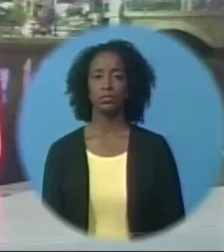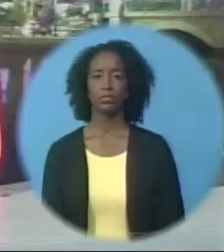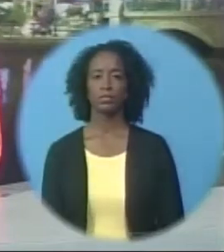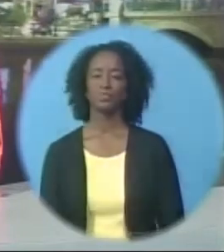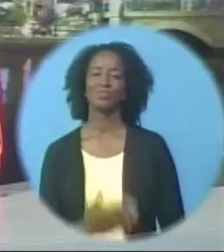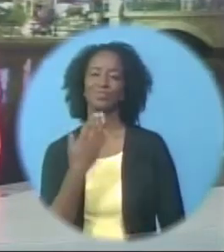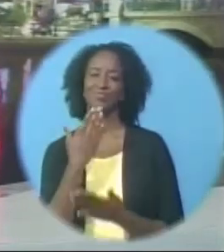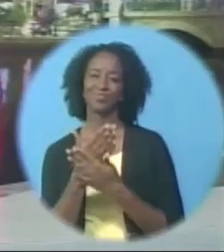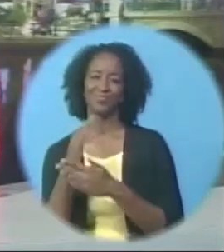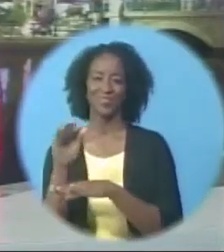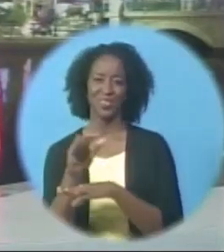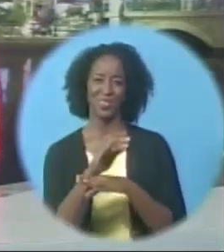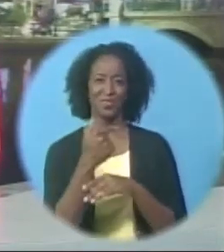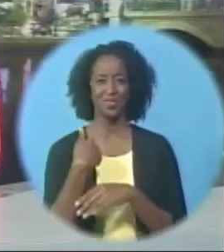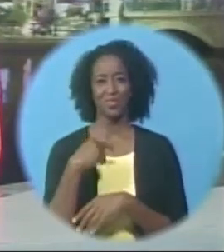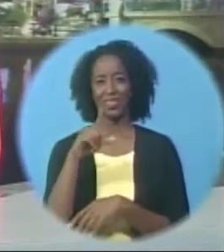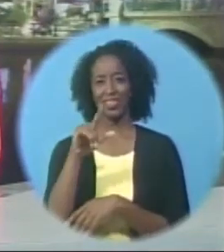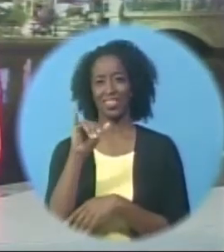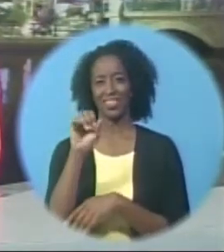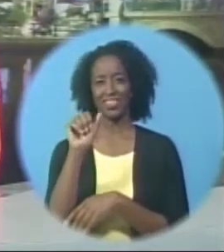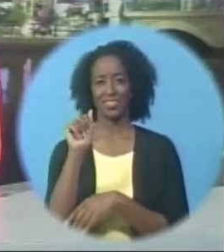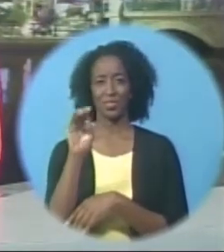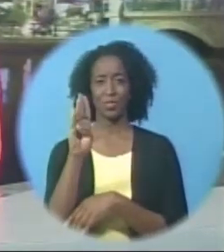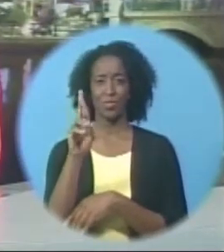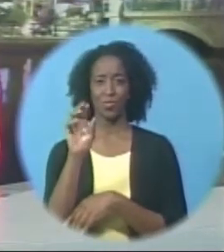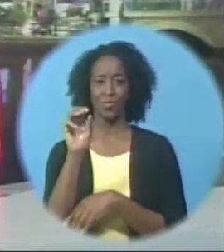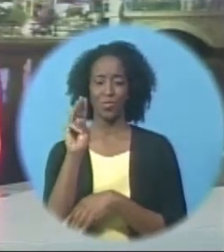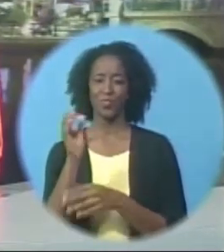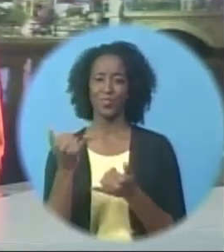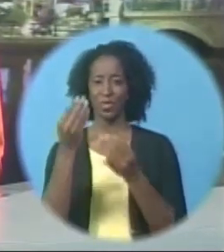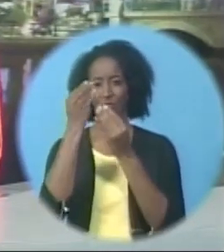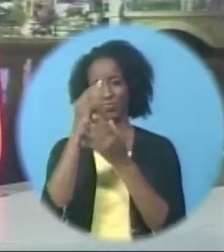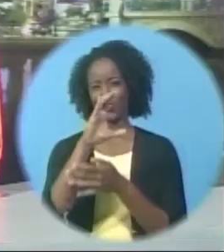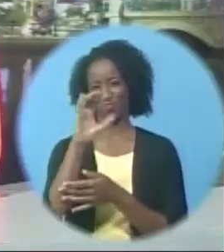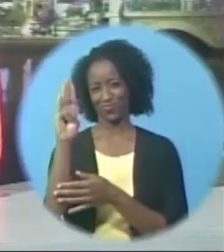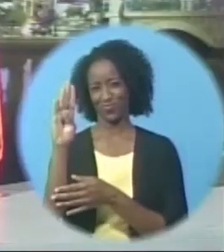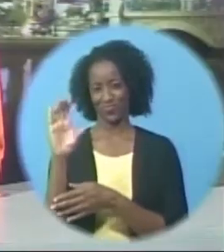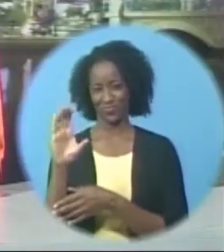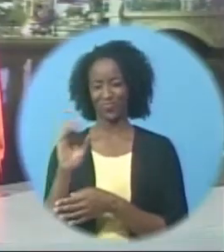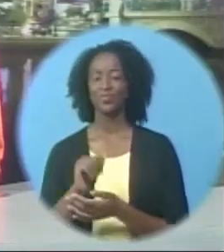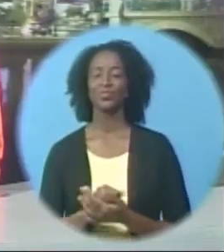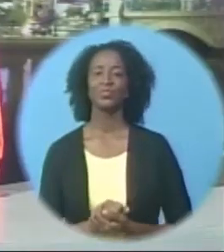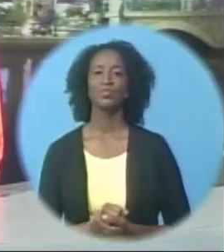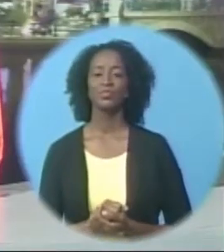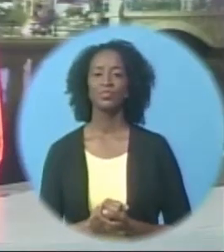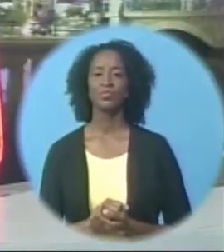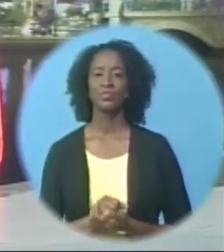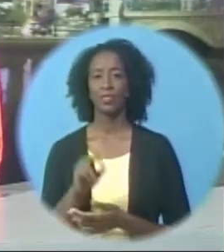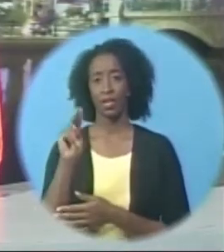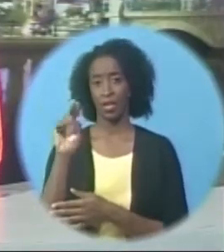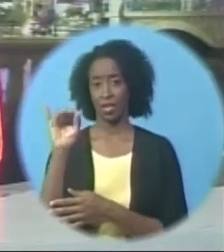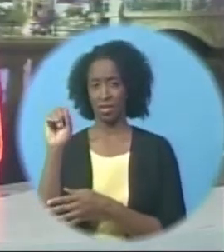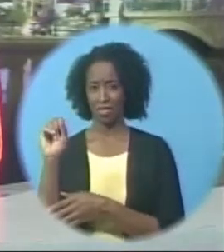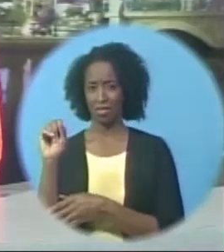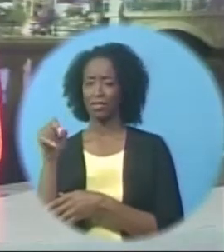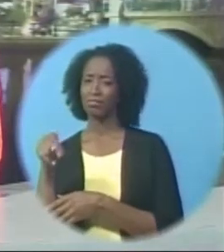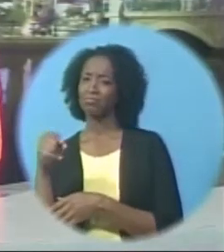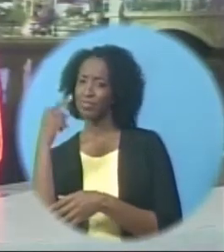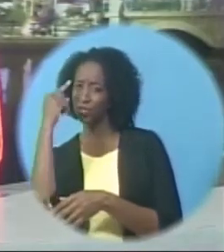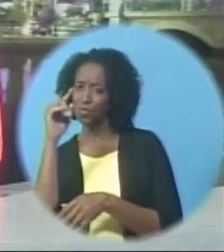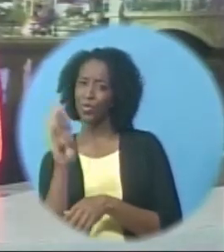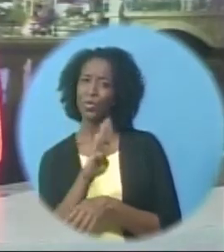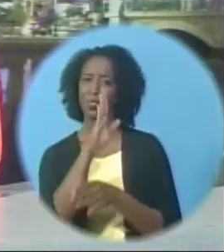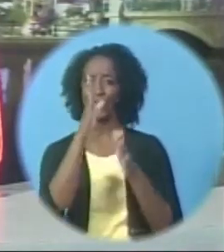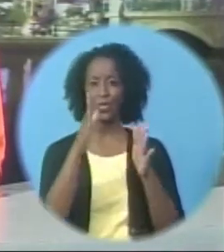And very good evening to you. I'm Lisa Broom with the CBC Evening News. In our top story tonight, the National Insurance Scheme belongs